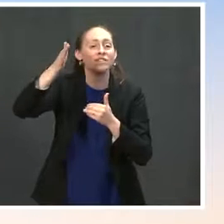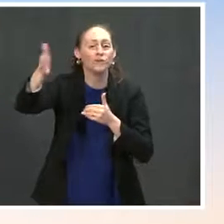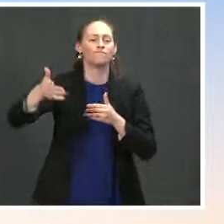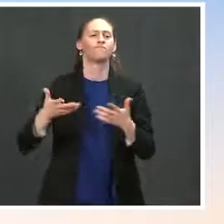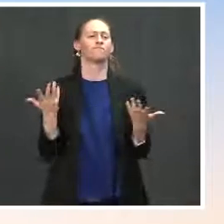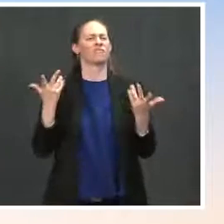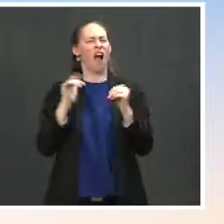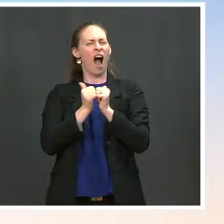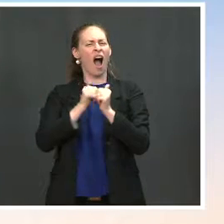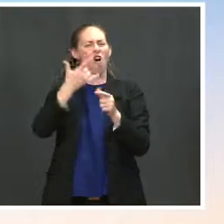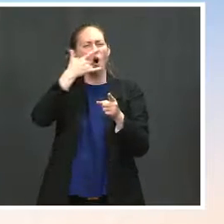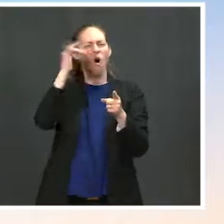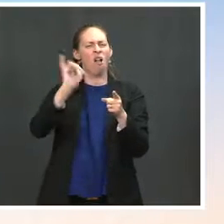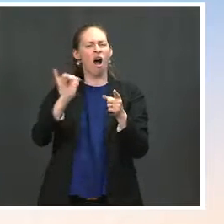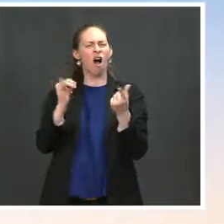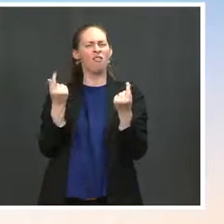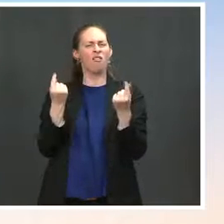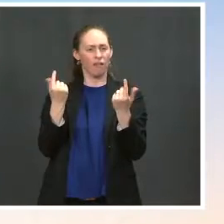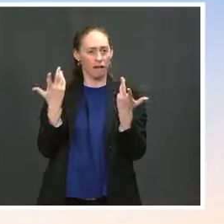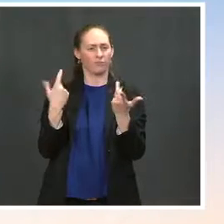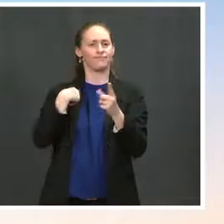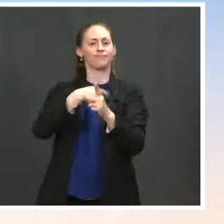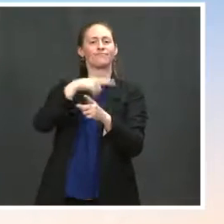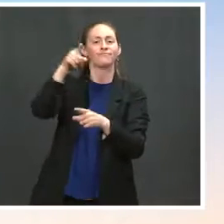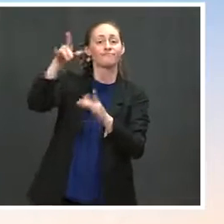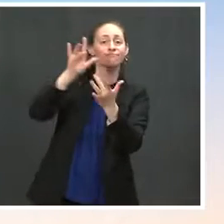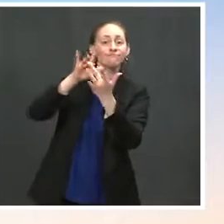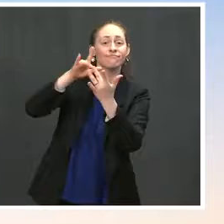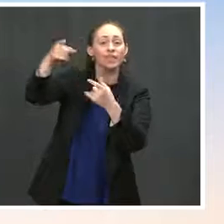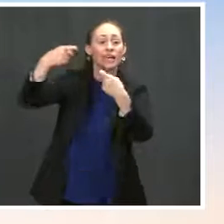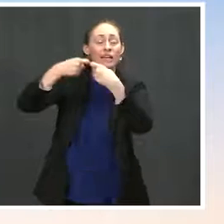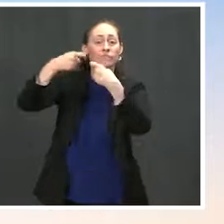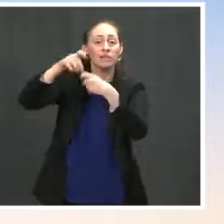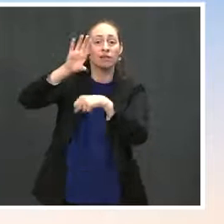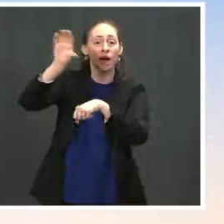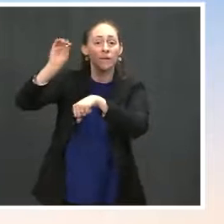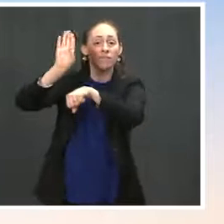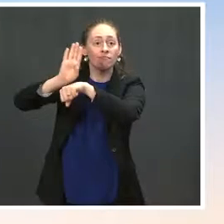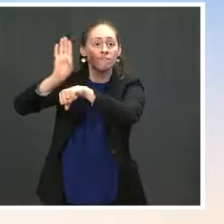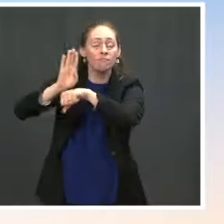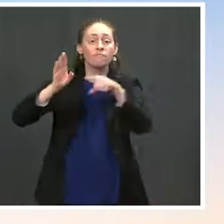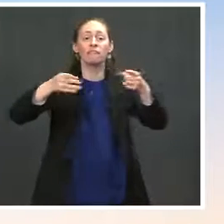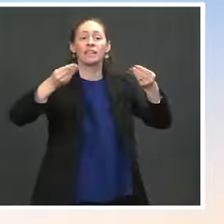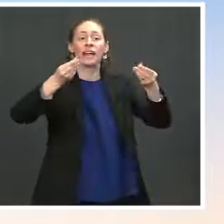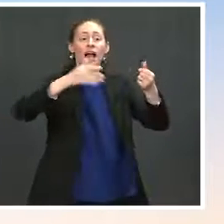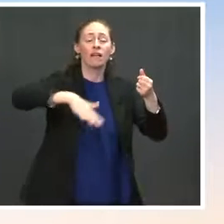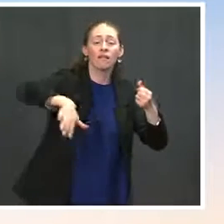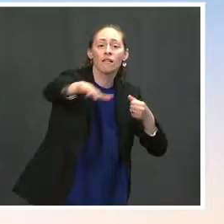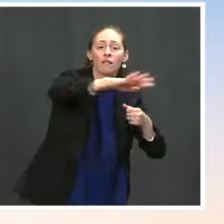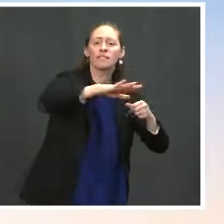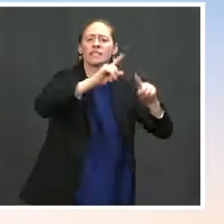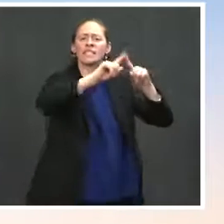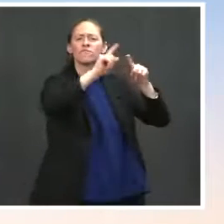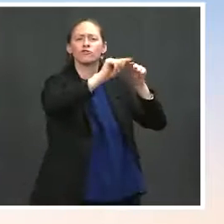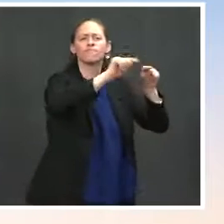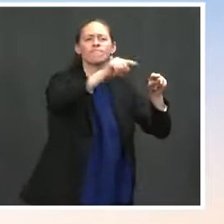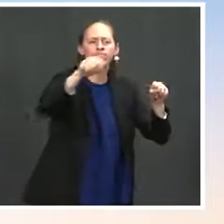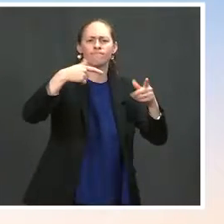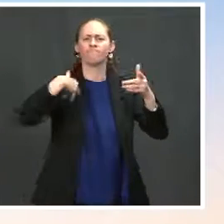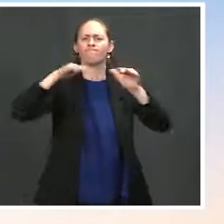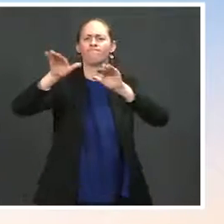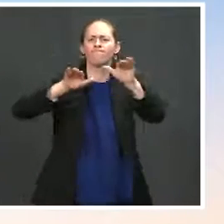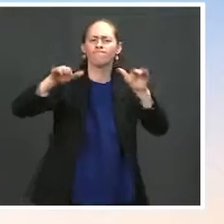electricity, transportation, building, industry, and lands and oceans. And we looked at the wealth of